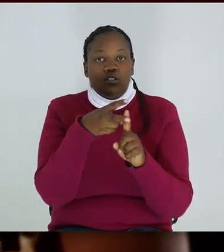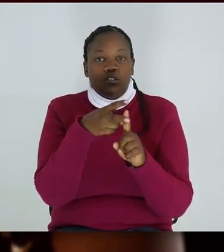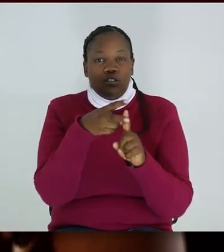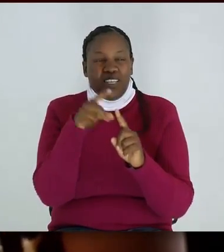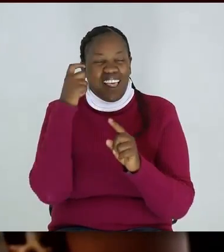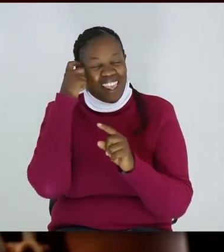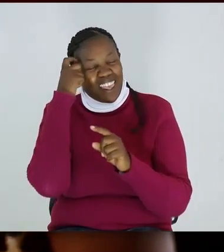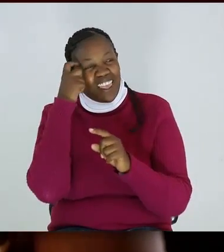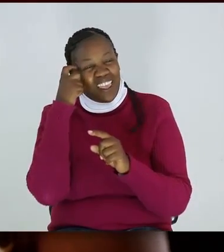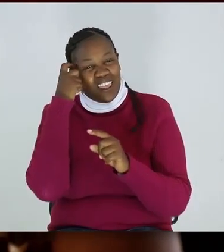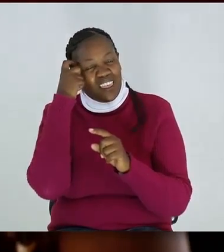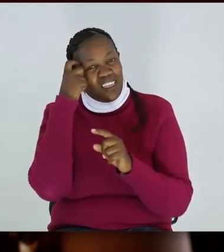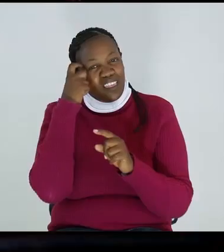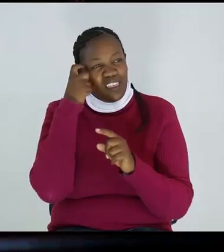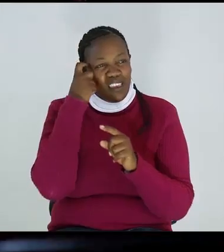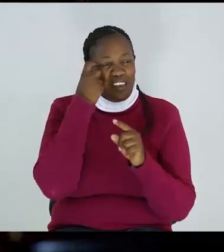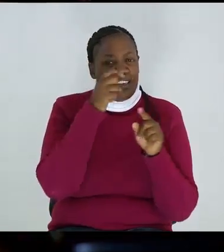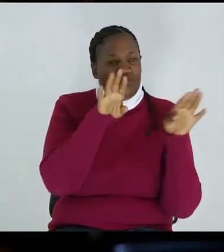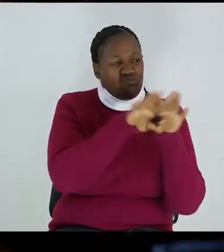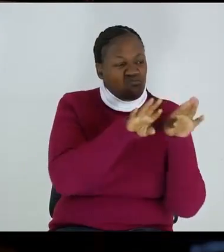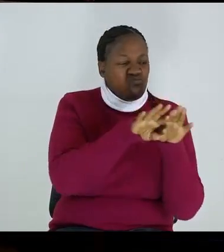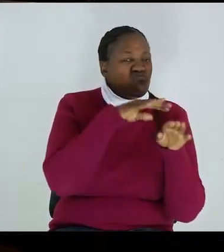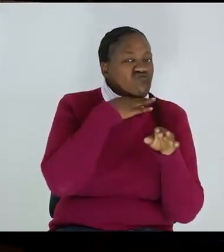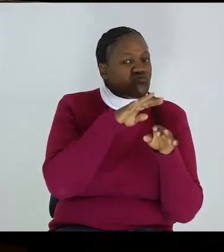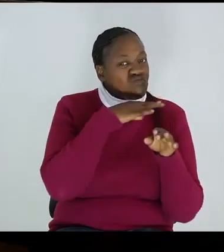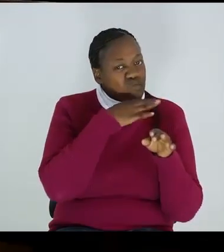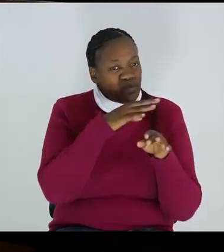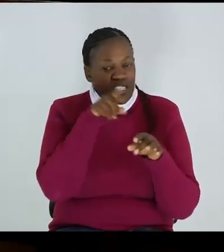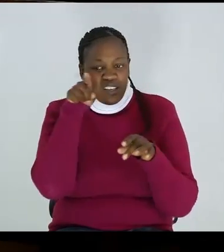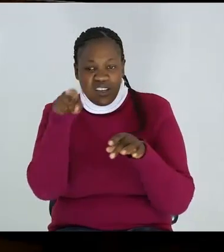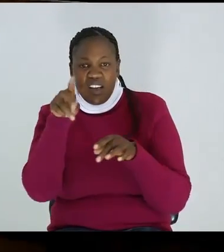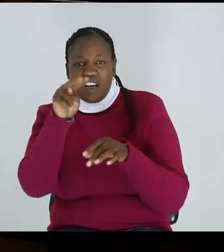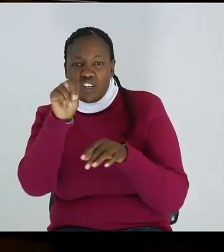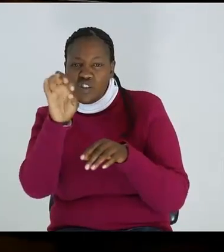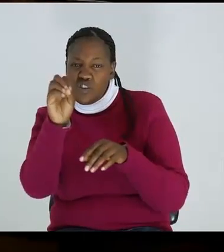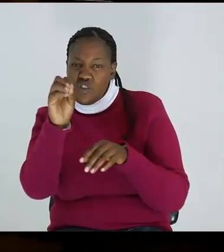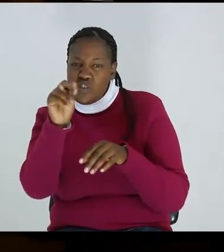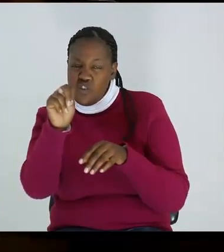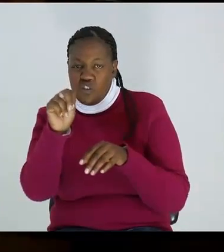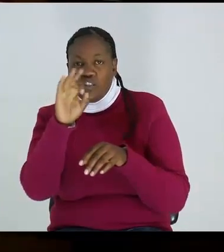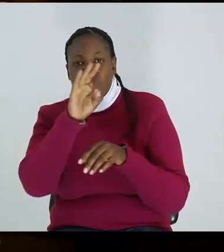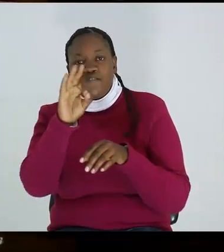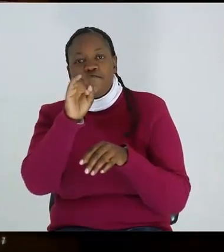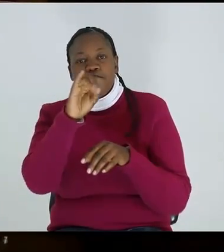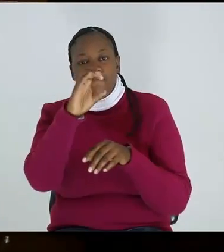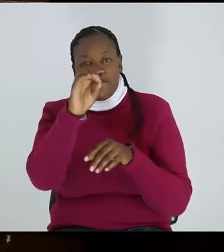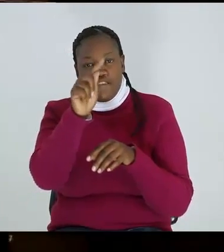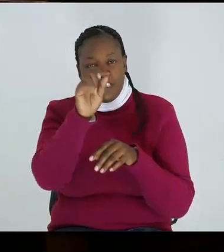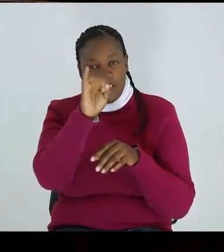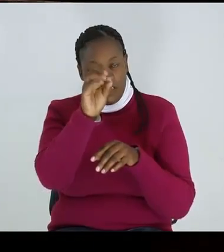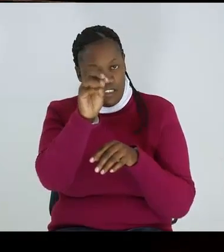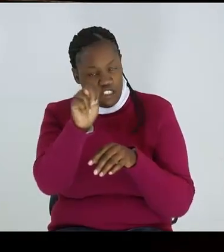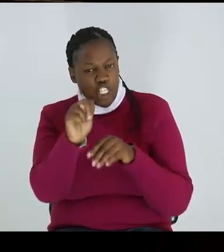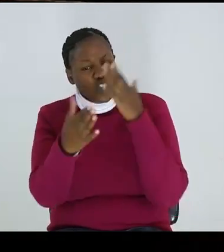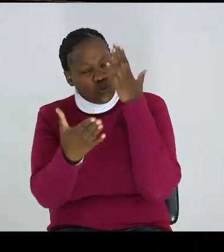get fiction and non-fiction. Yes, fiction is based on imaginary or made-up events,